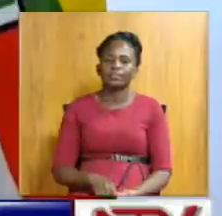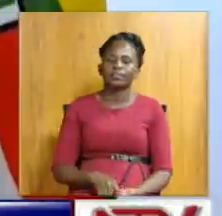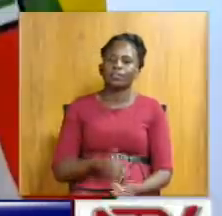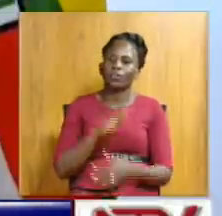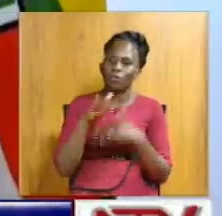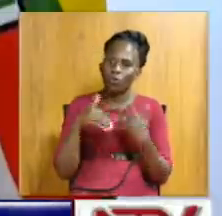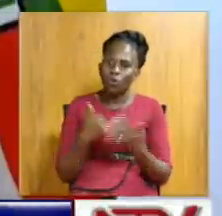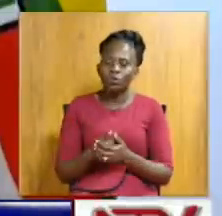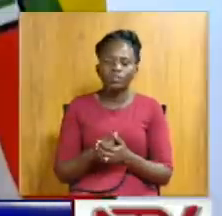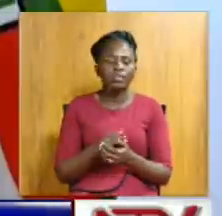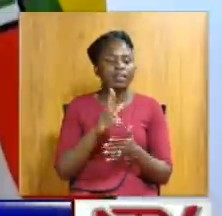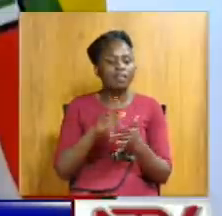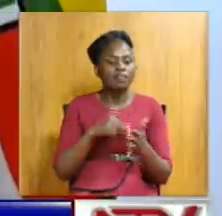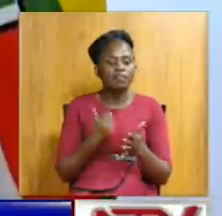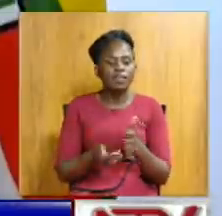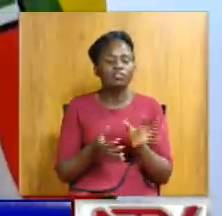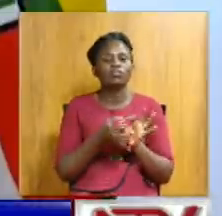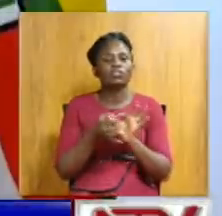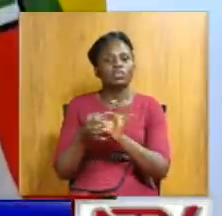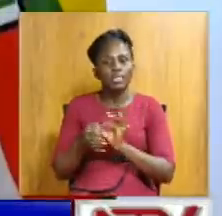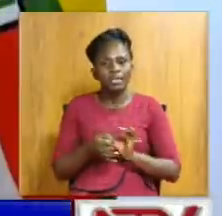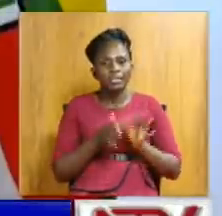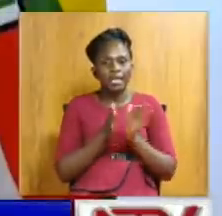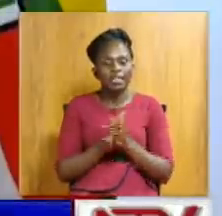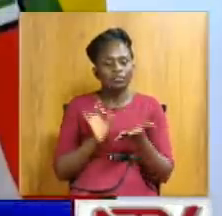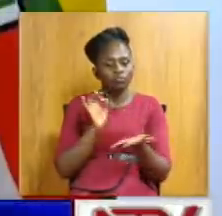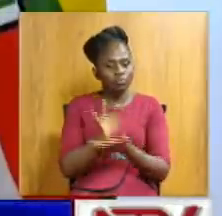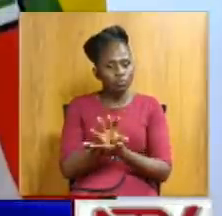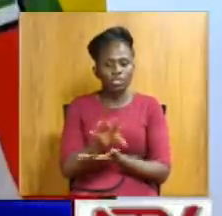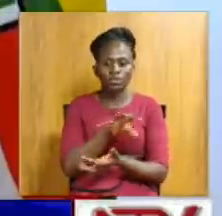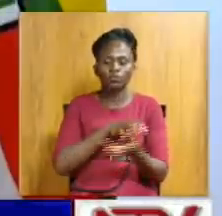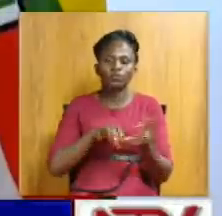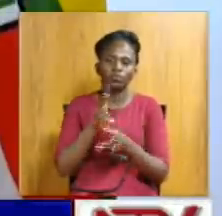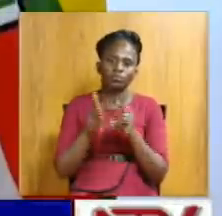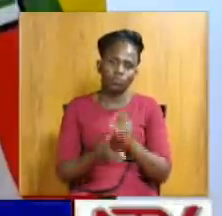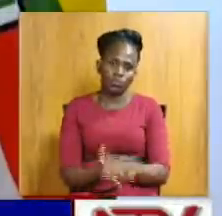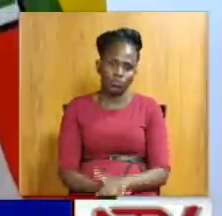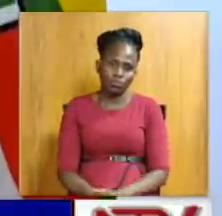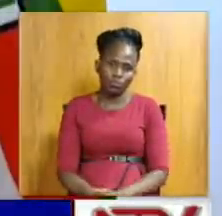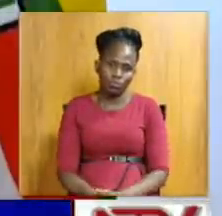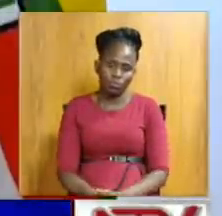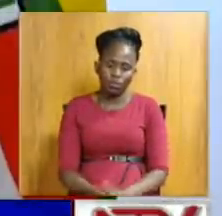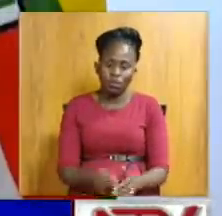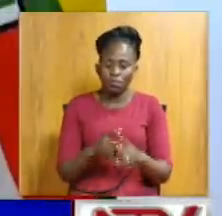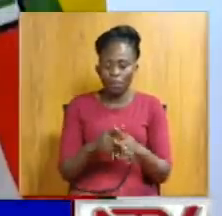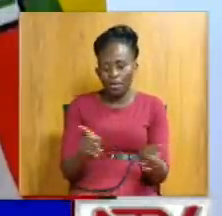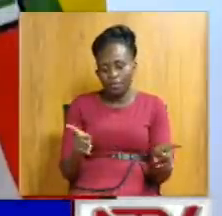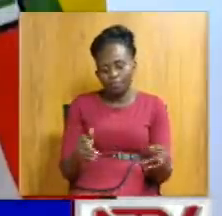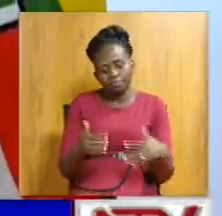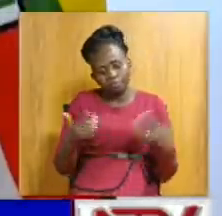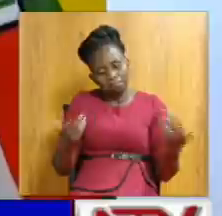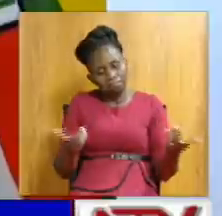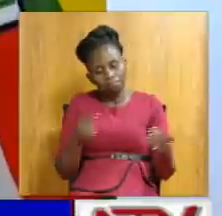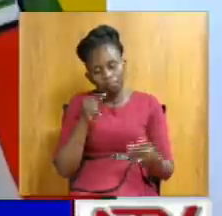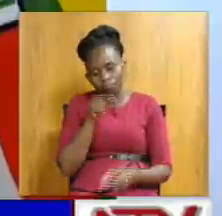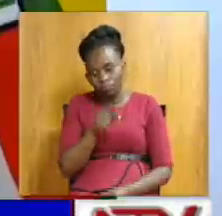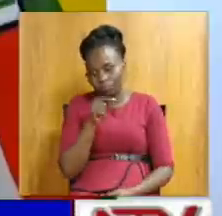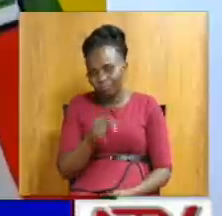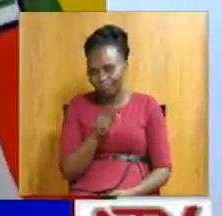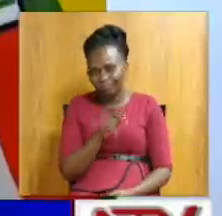unite and chase these confused actors. Anyway, this unhealthy